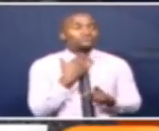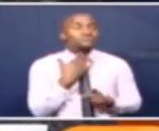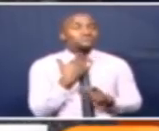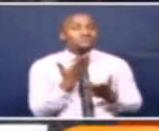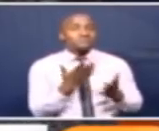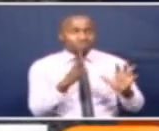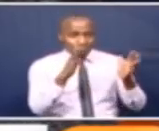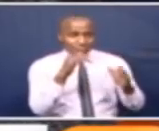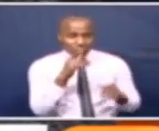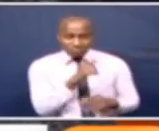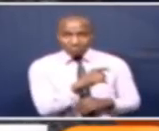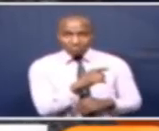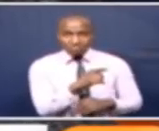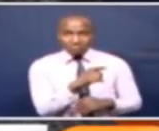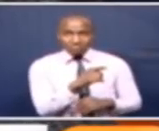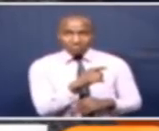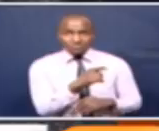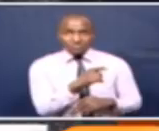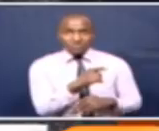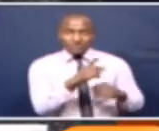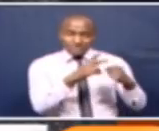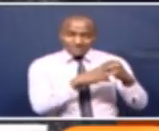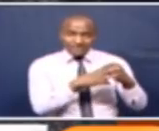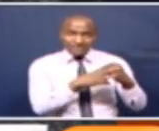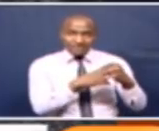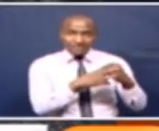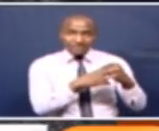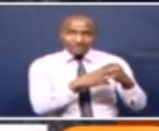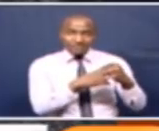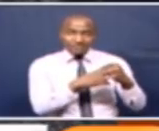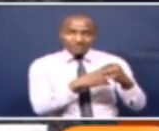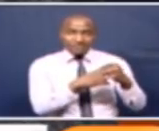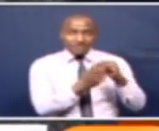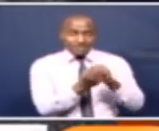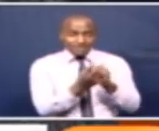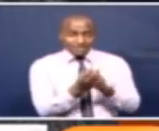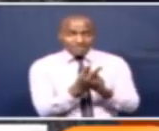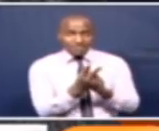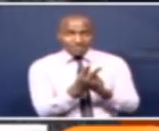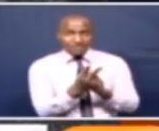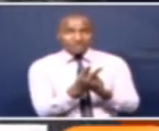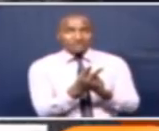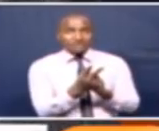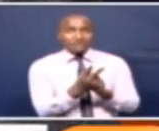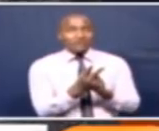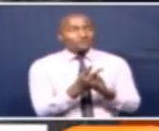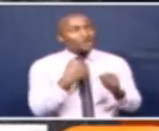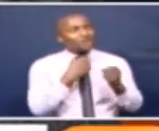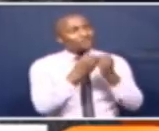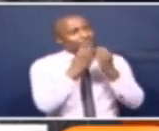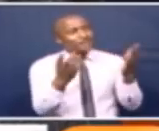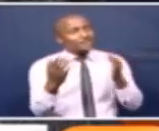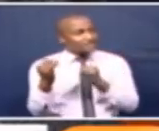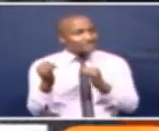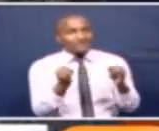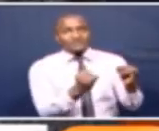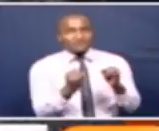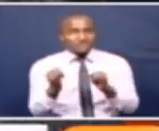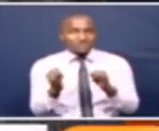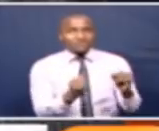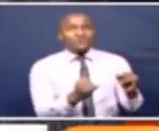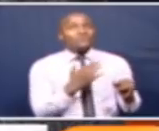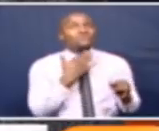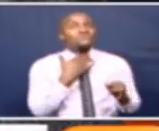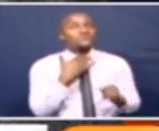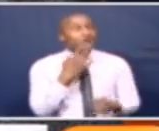to celebrate Goldaline on 7th of December. So there are many, many invitations. Mm-hmm. So we want